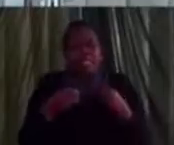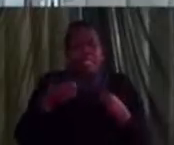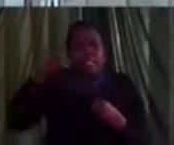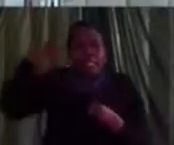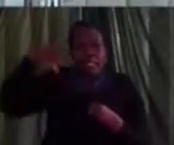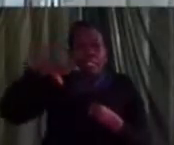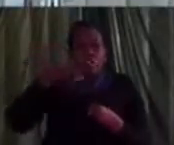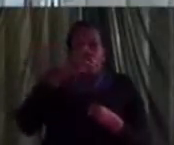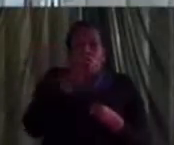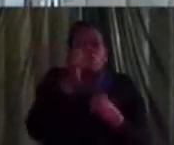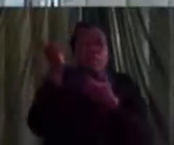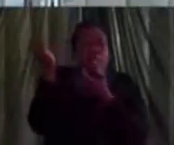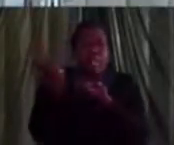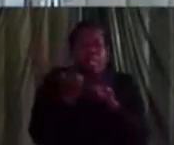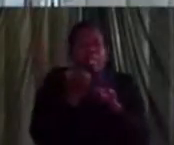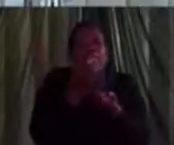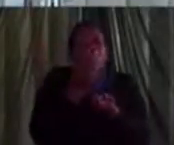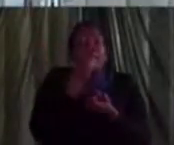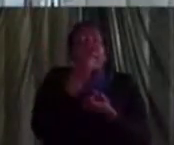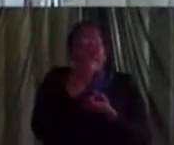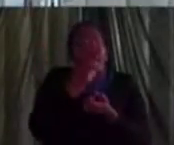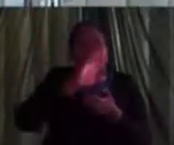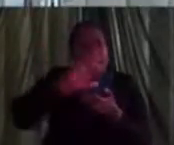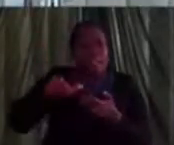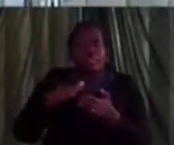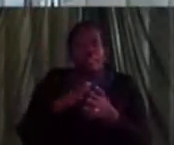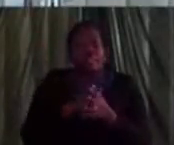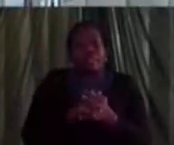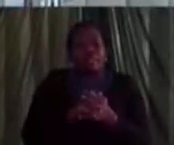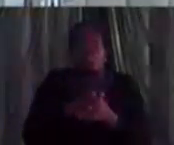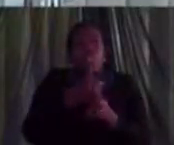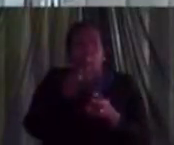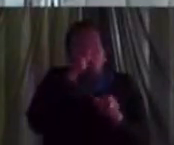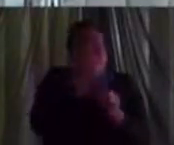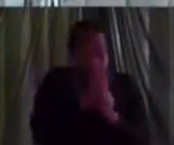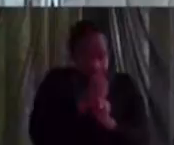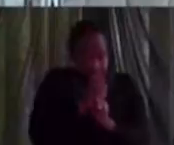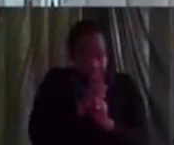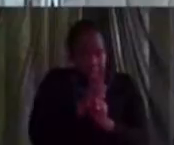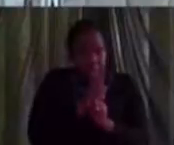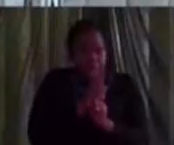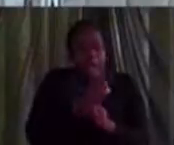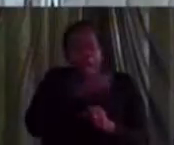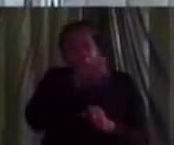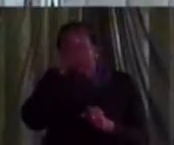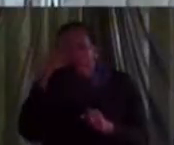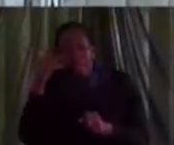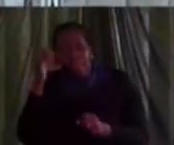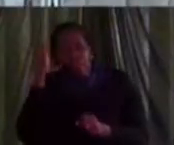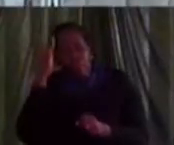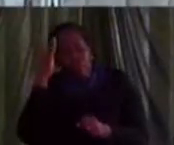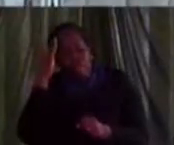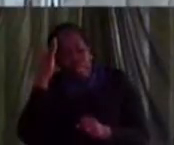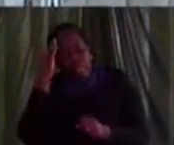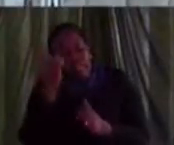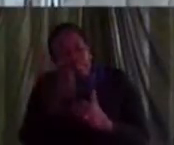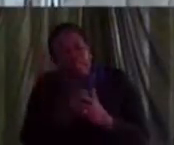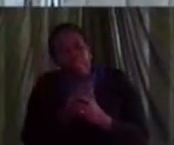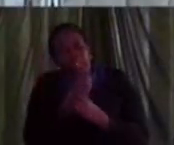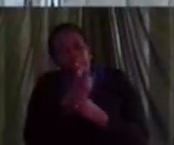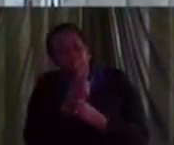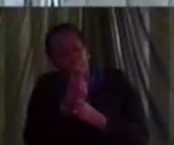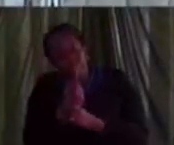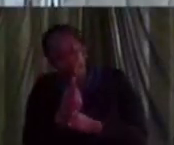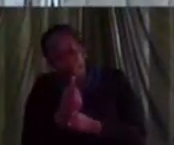last 3, and you did. Yes. But some concerns were raised, or I have some concerns concerning